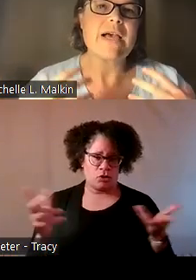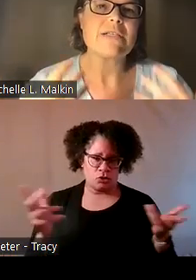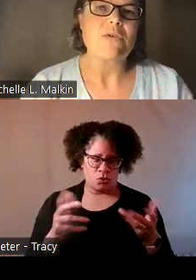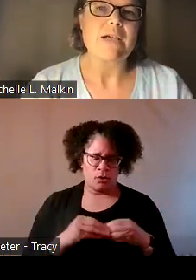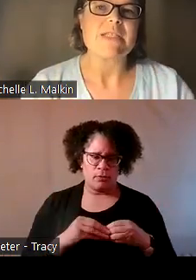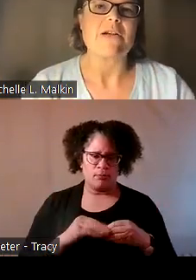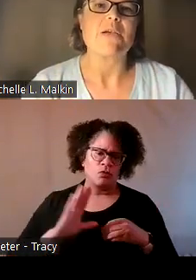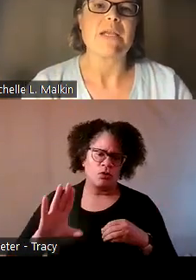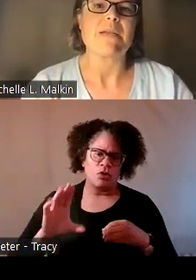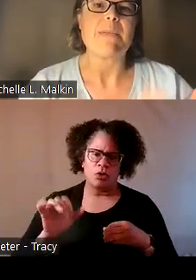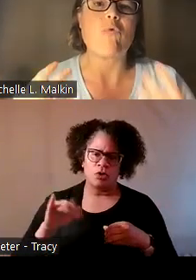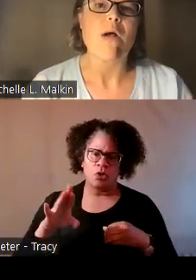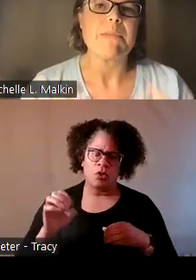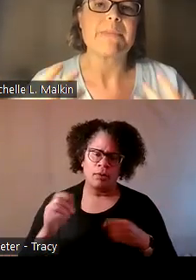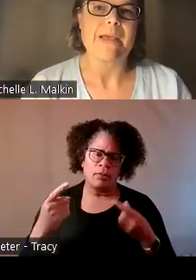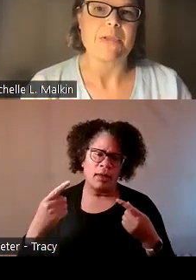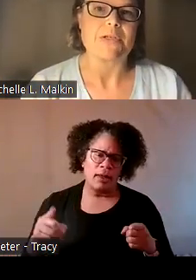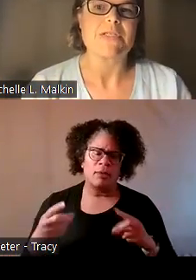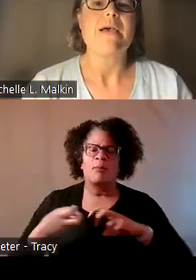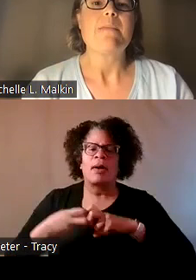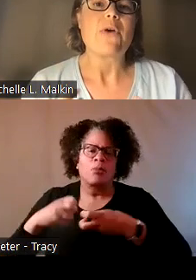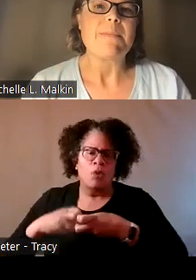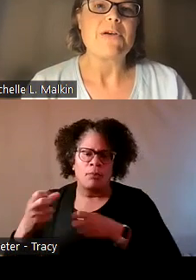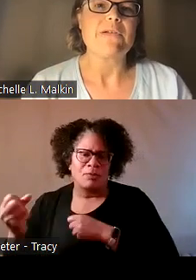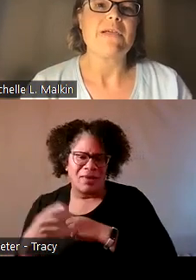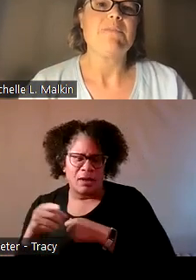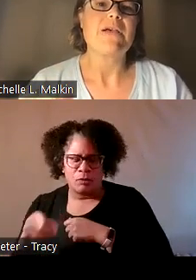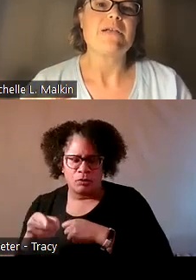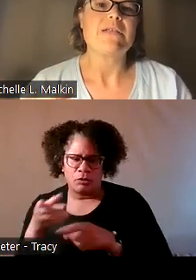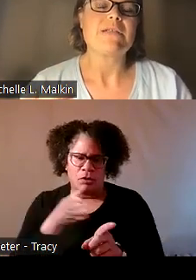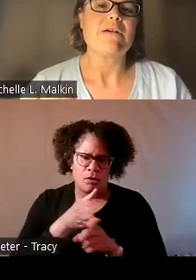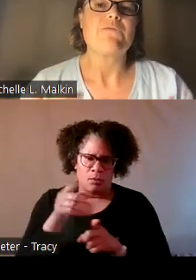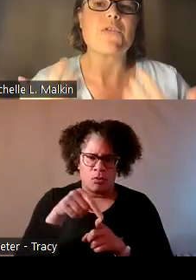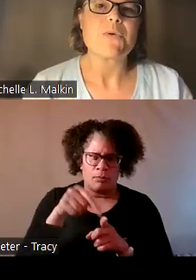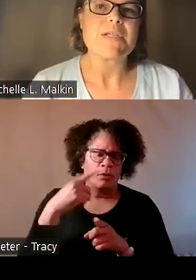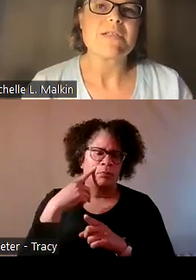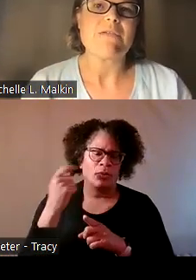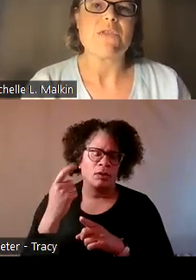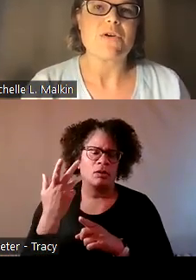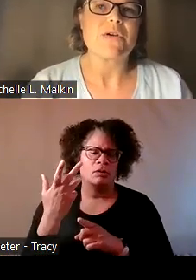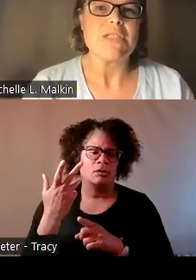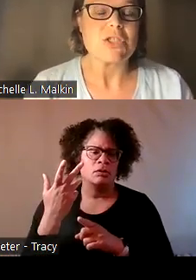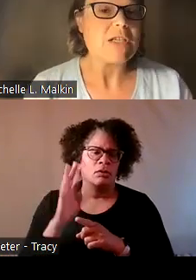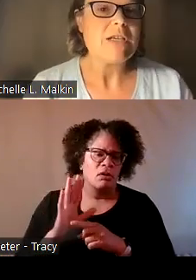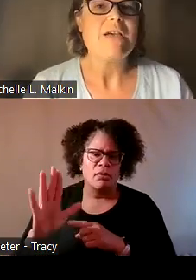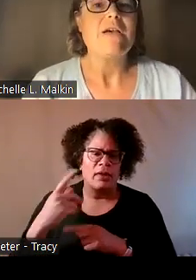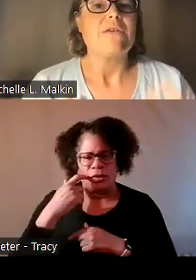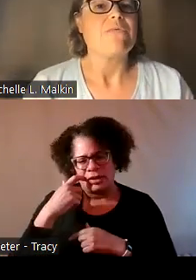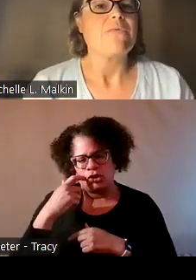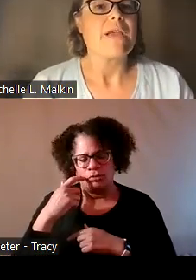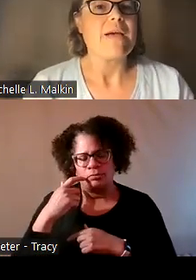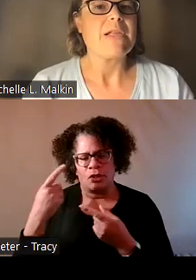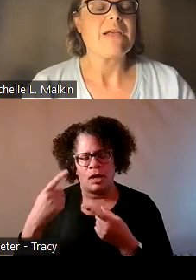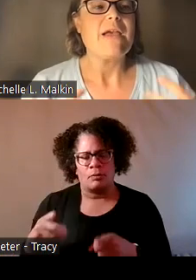those kinds of crimes that are committed by problem gamblers, primarily because of furtherance of their addiction